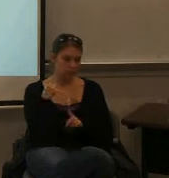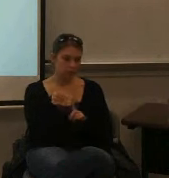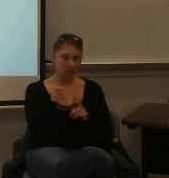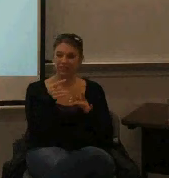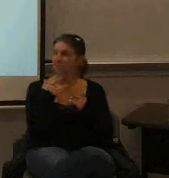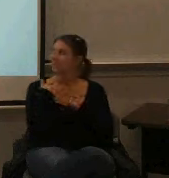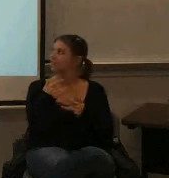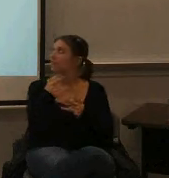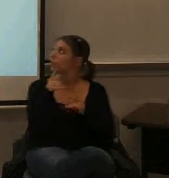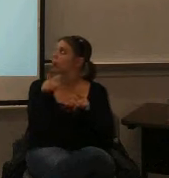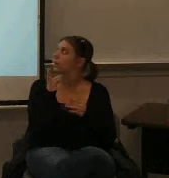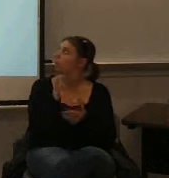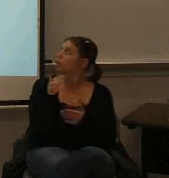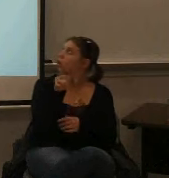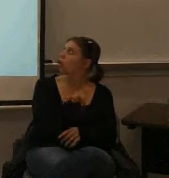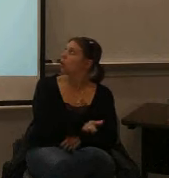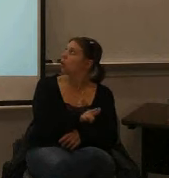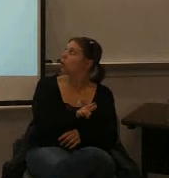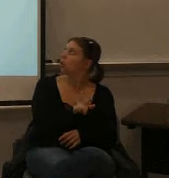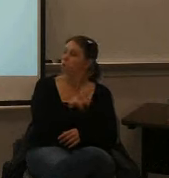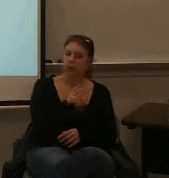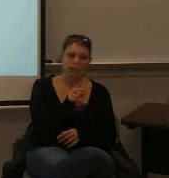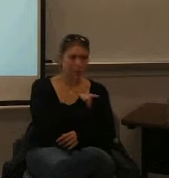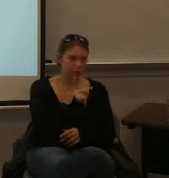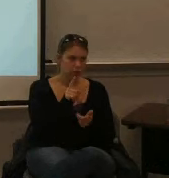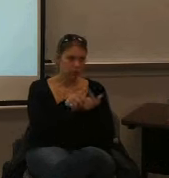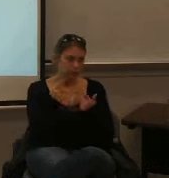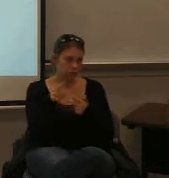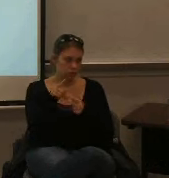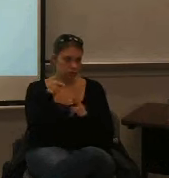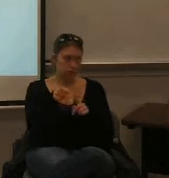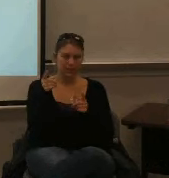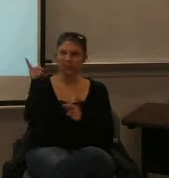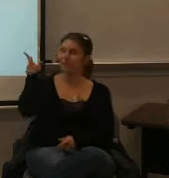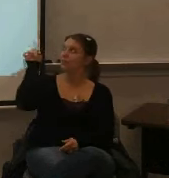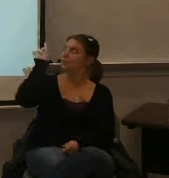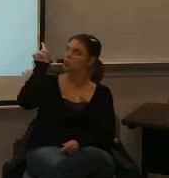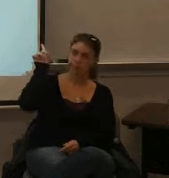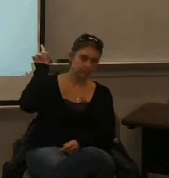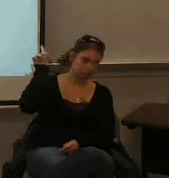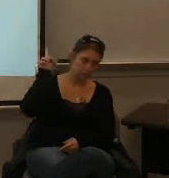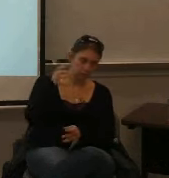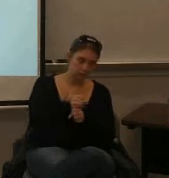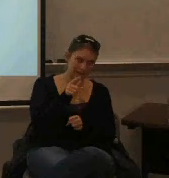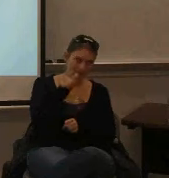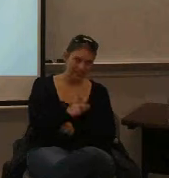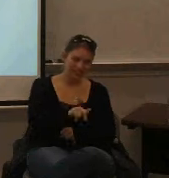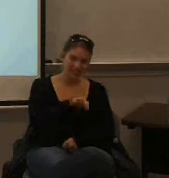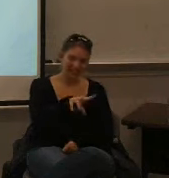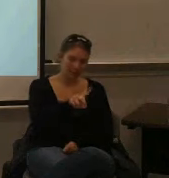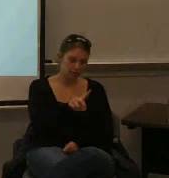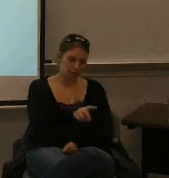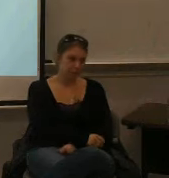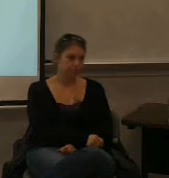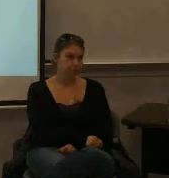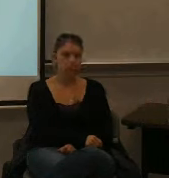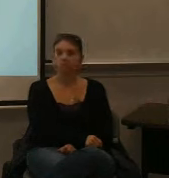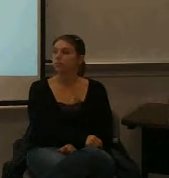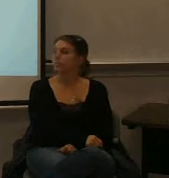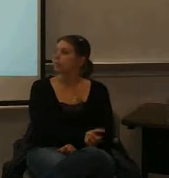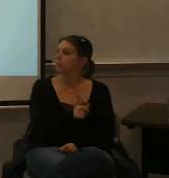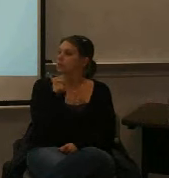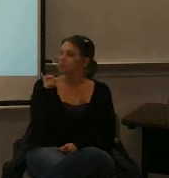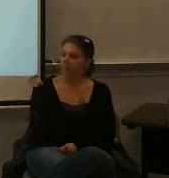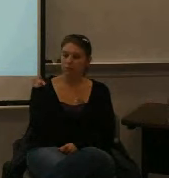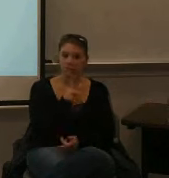tend to fall here, lower nitrogen phosphorus points tend to fall here. You get less yield out of it. So this